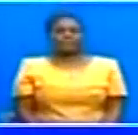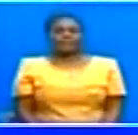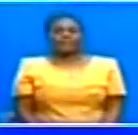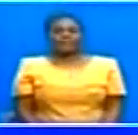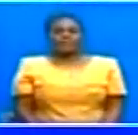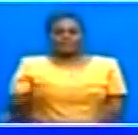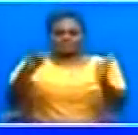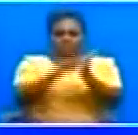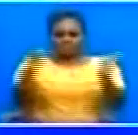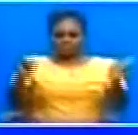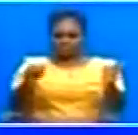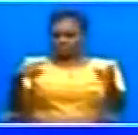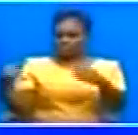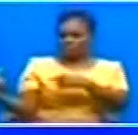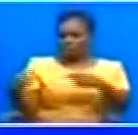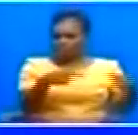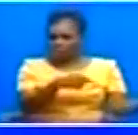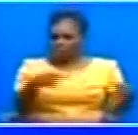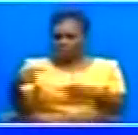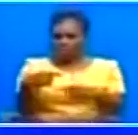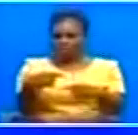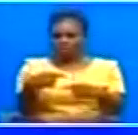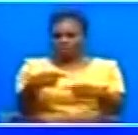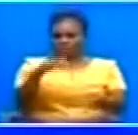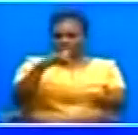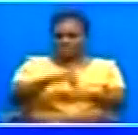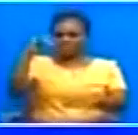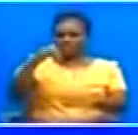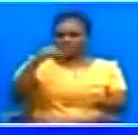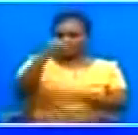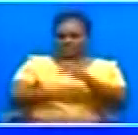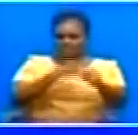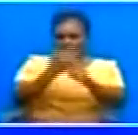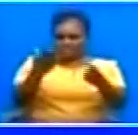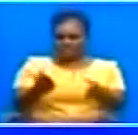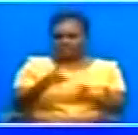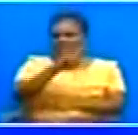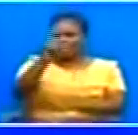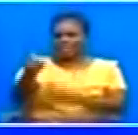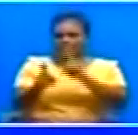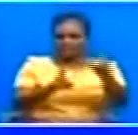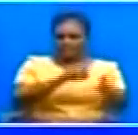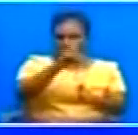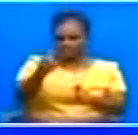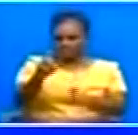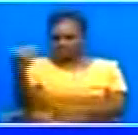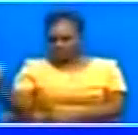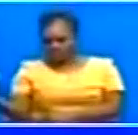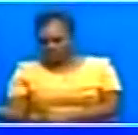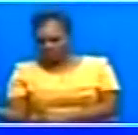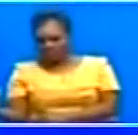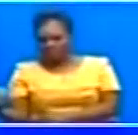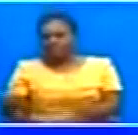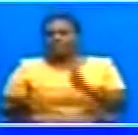So the impact of this standoff is having more profound effects on this year's national examination candidates, and it has